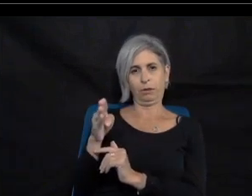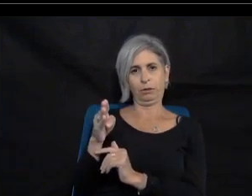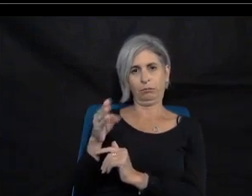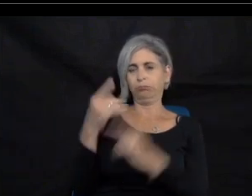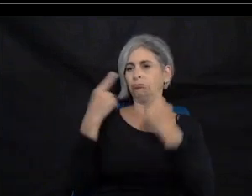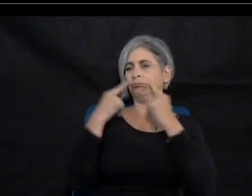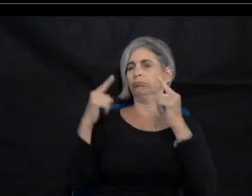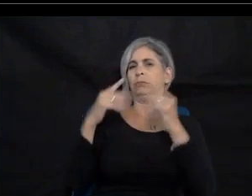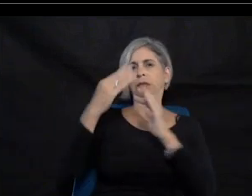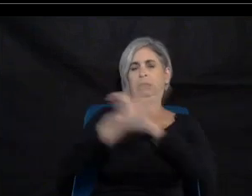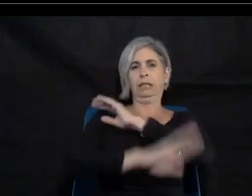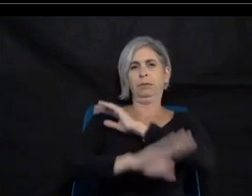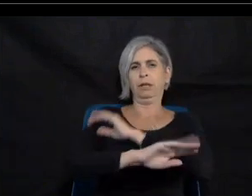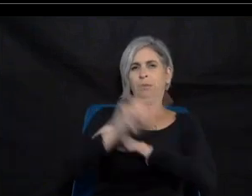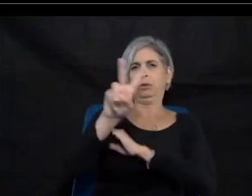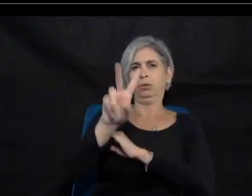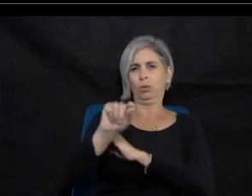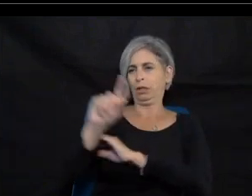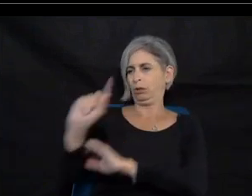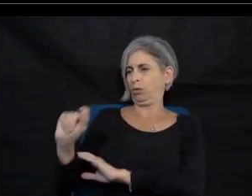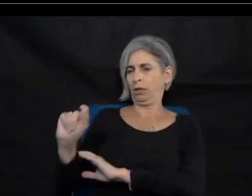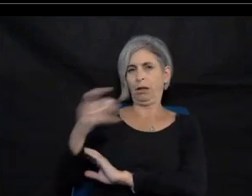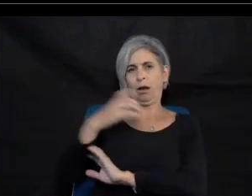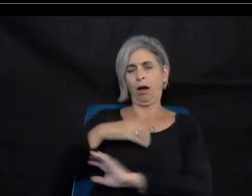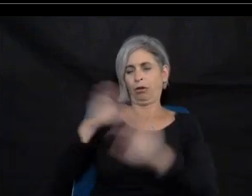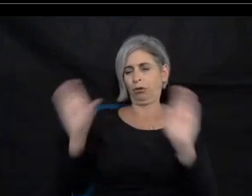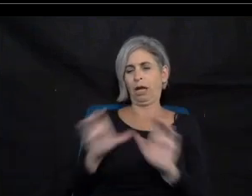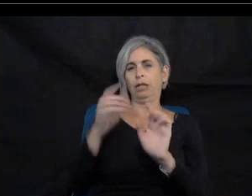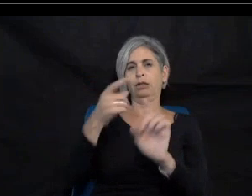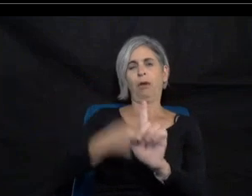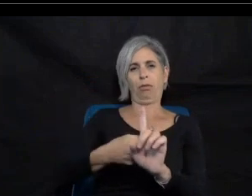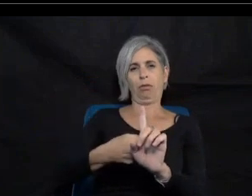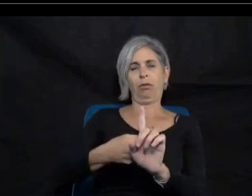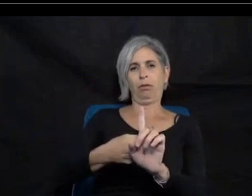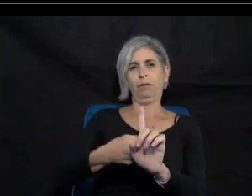proclaim the month of September 2020 as Hunger Action Month.